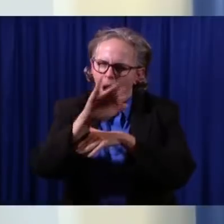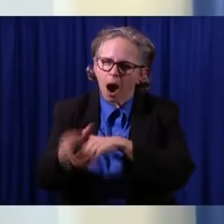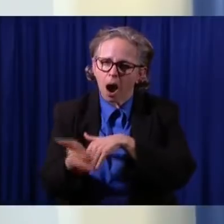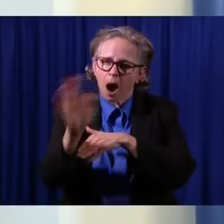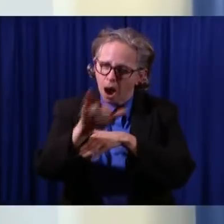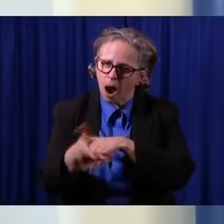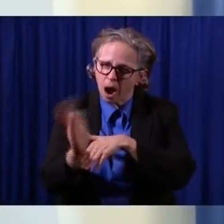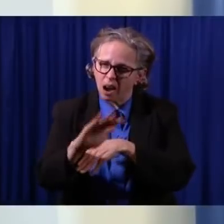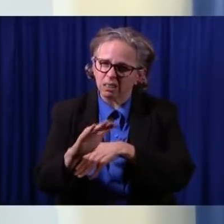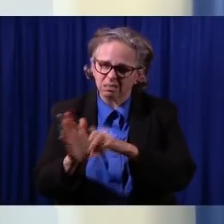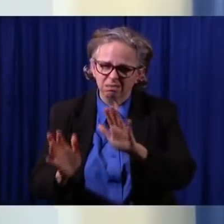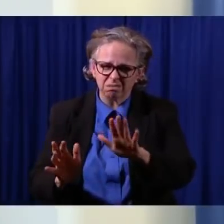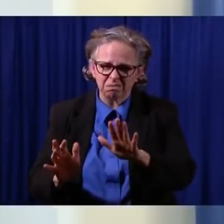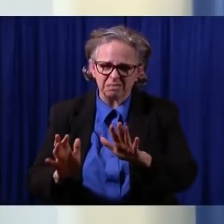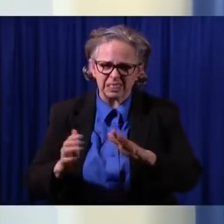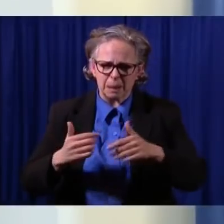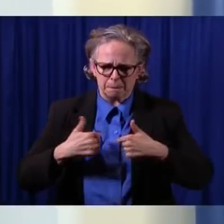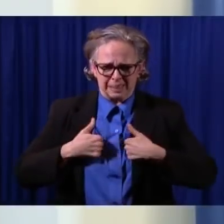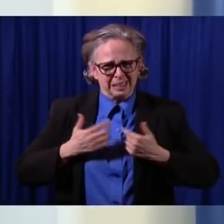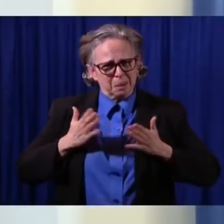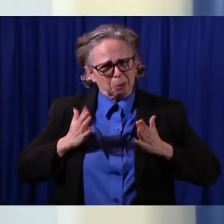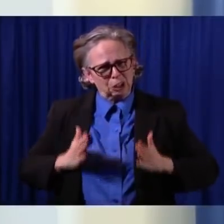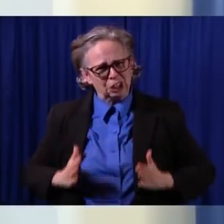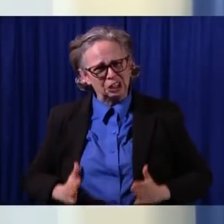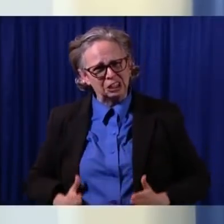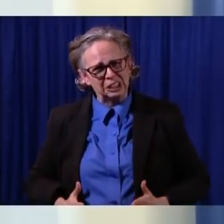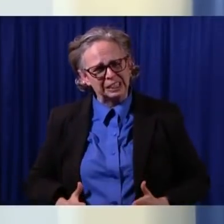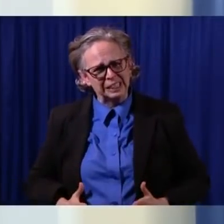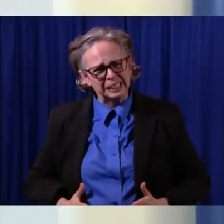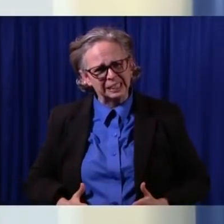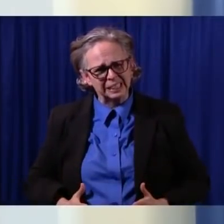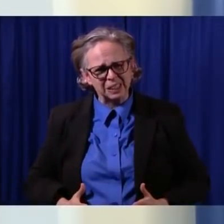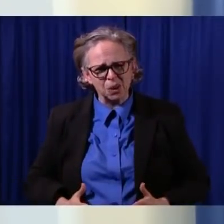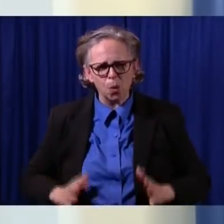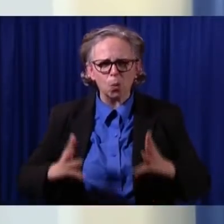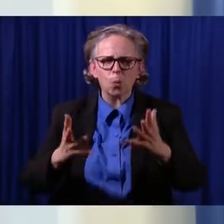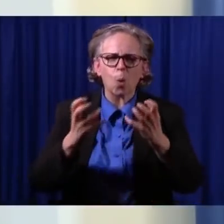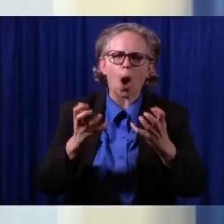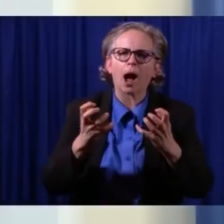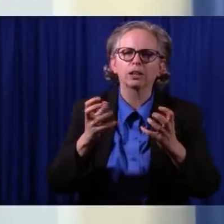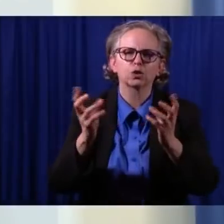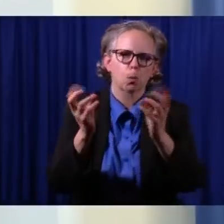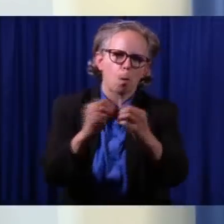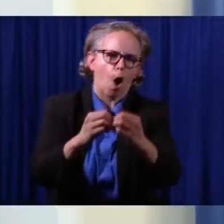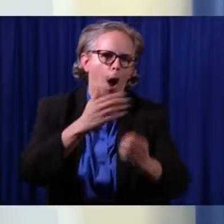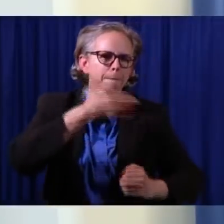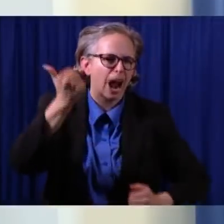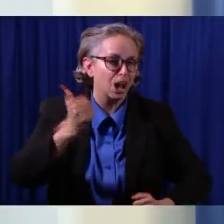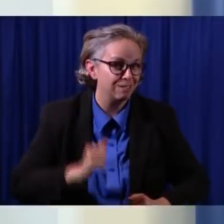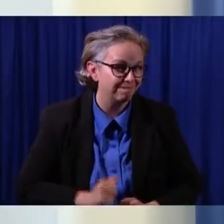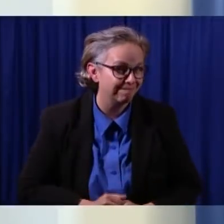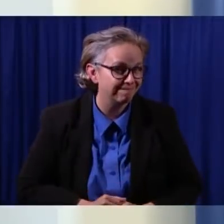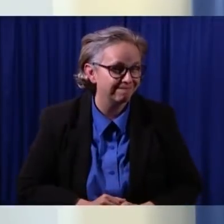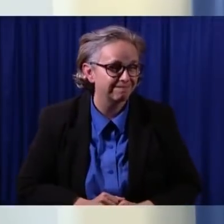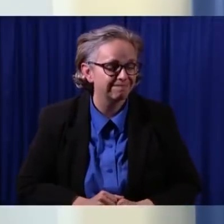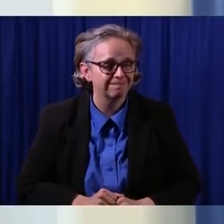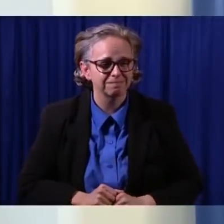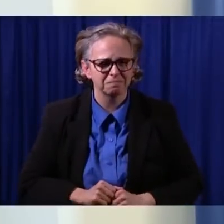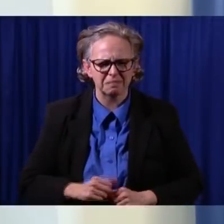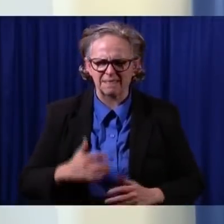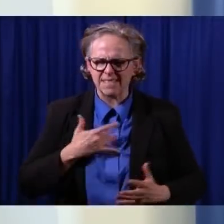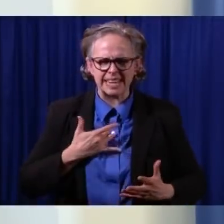who really has a very strong sense of wanting to do my very best and didn't want to let any of these